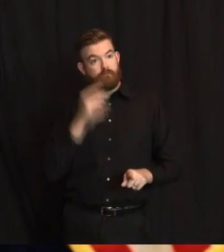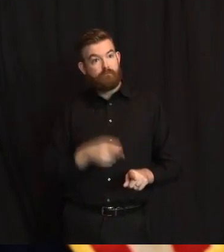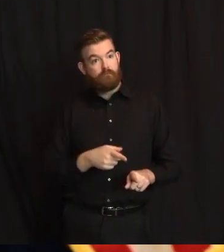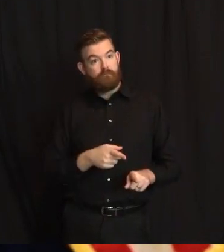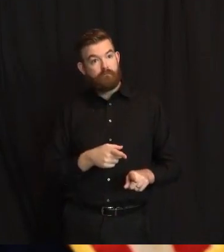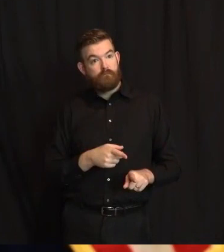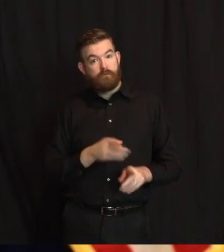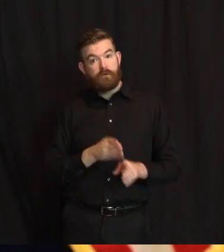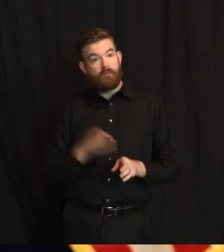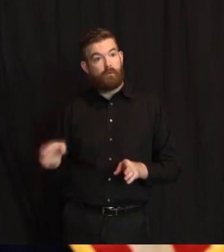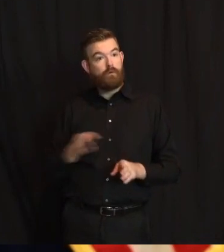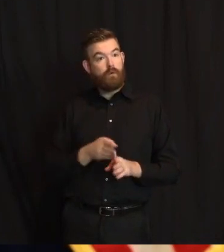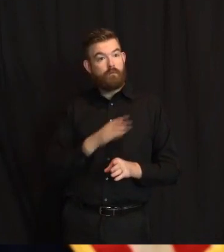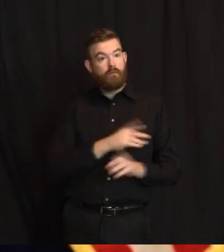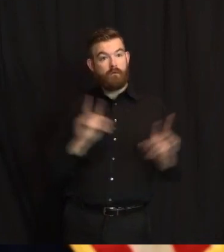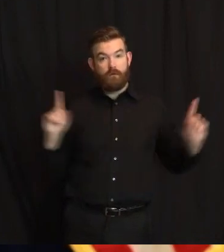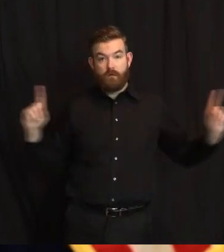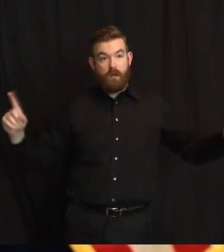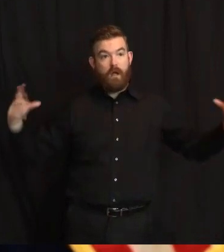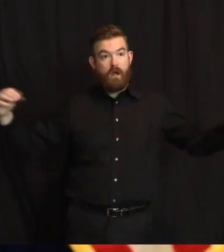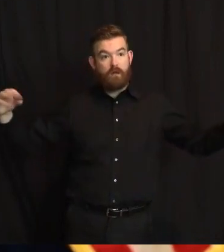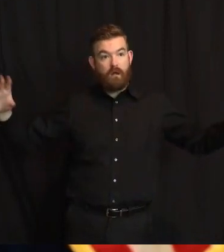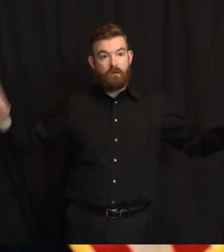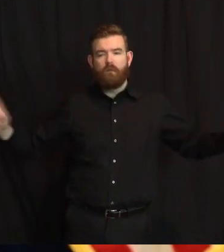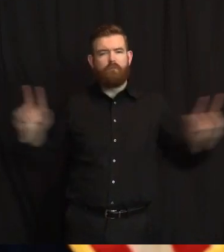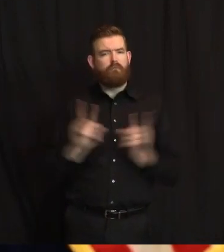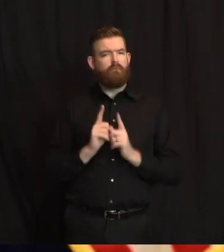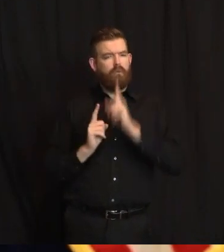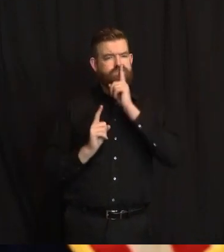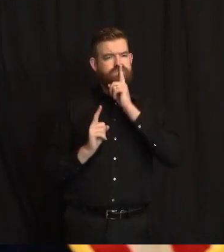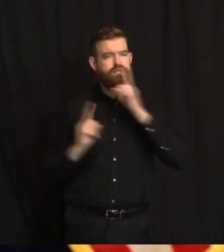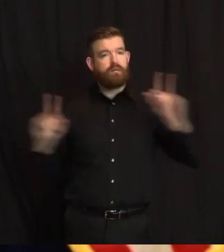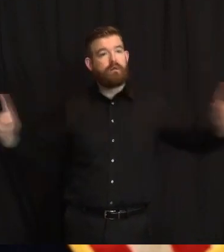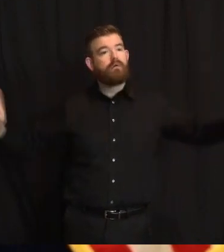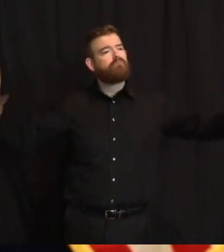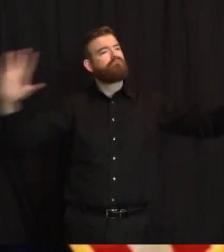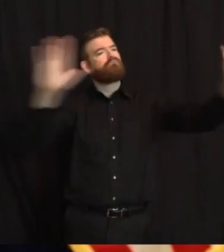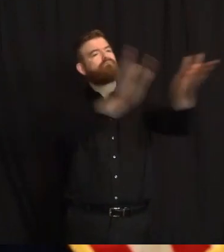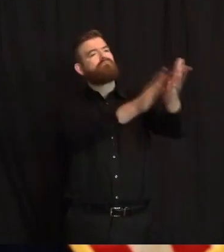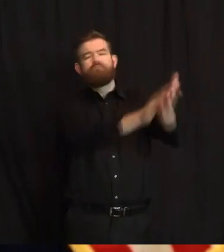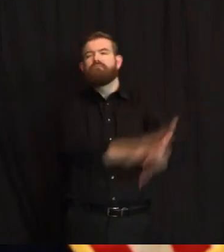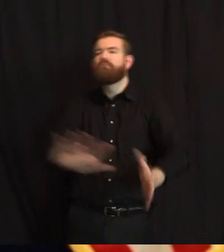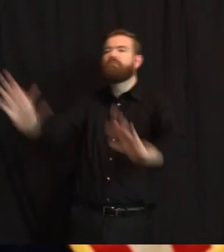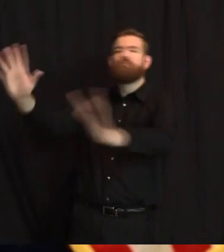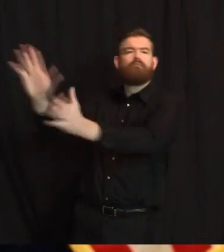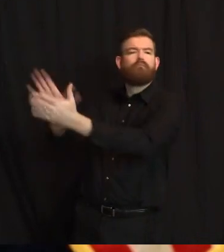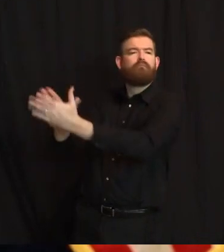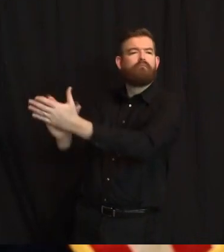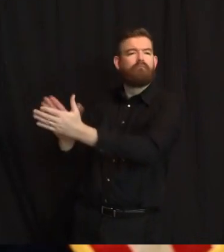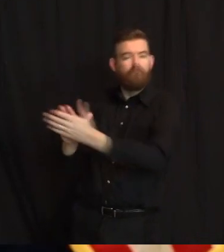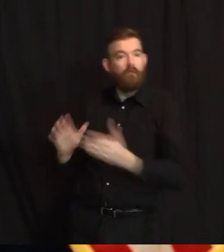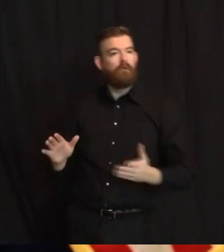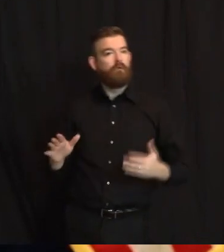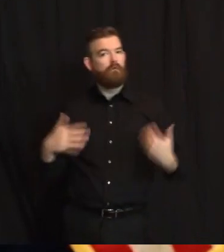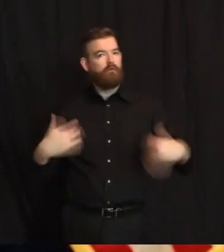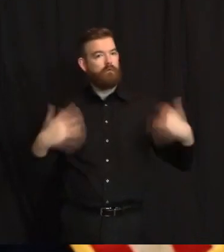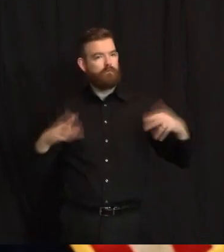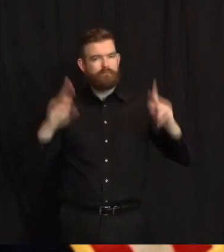applauding. I just think we have to, they are incredibly emotional, and it allows folks to express their appreciation